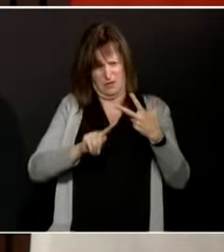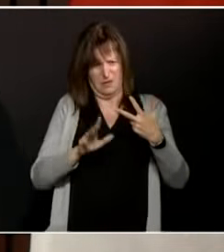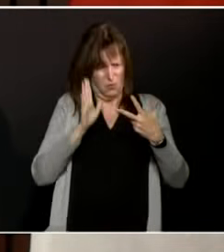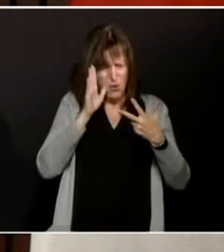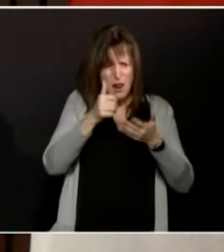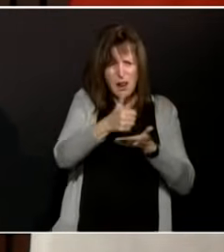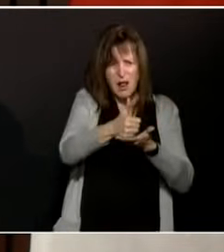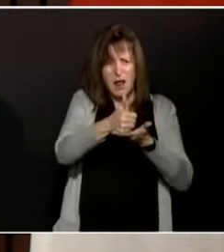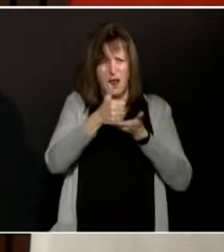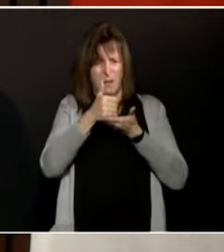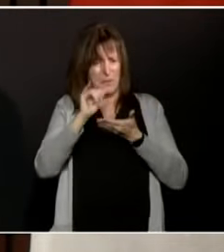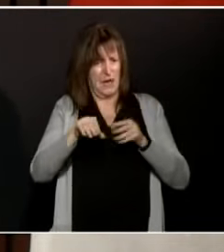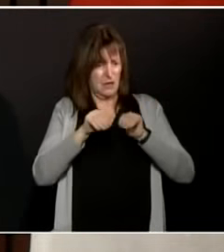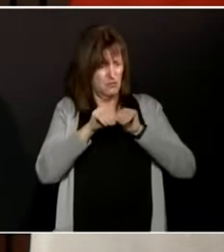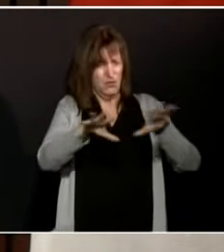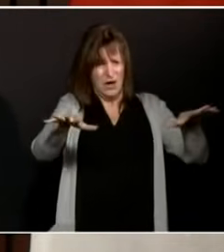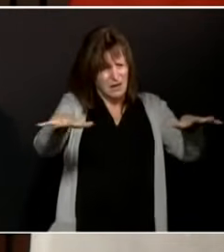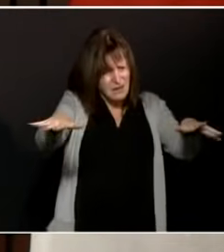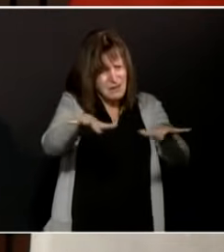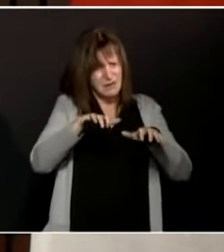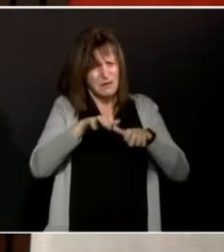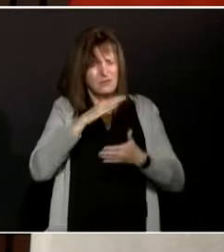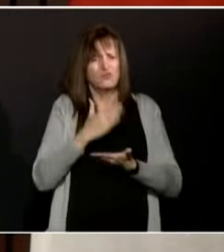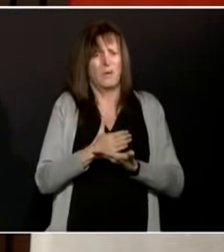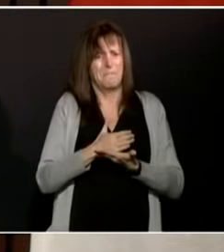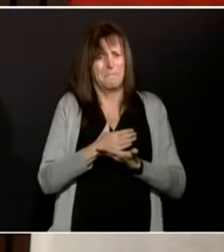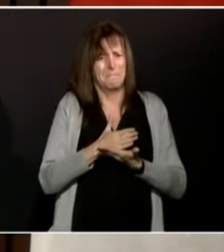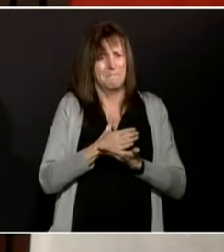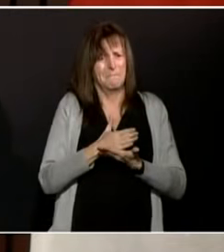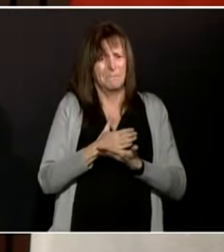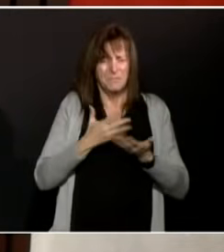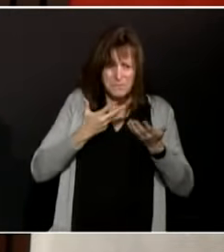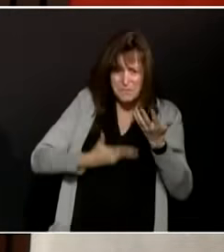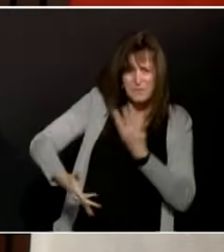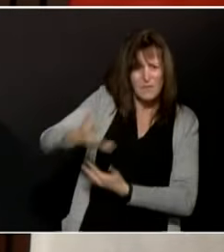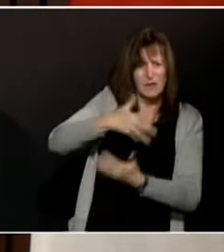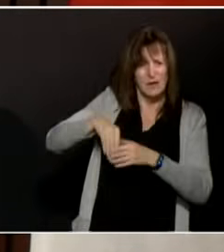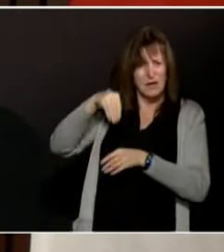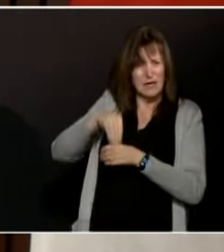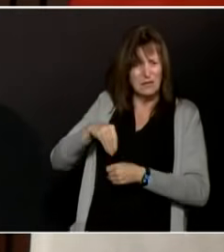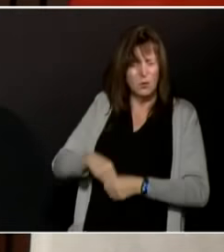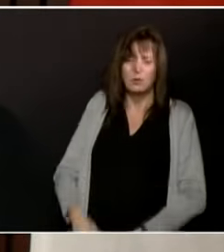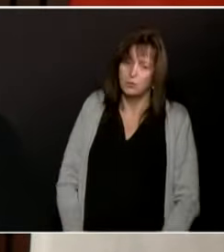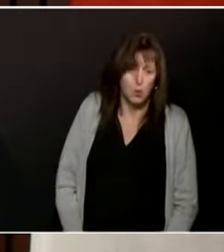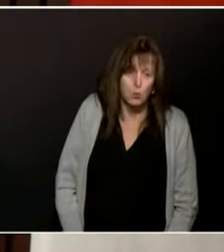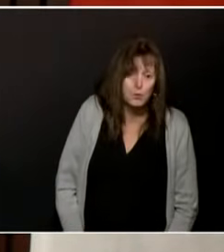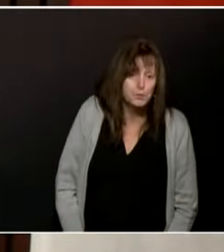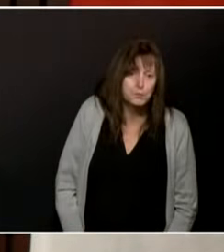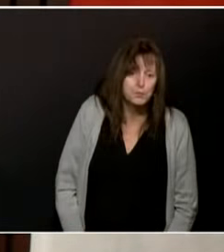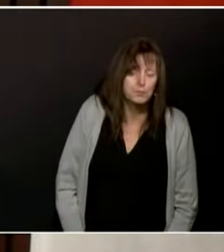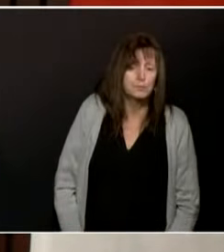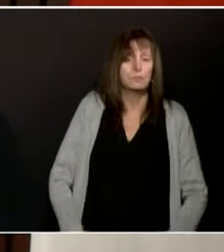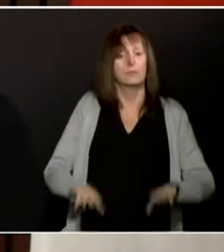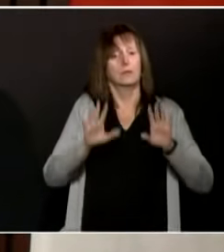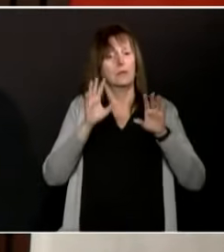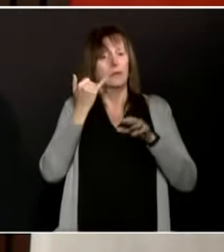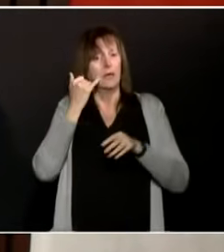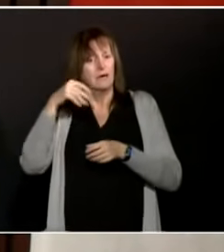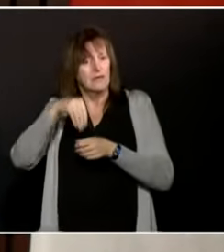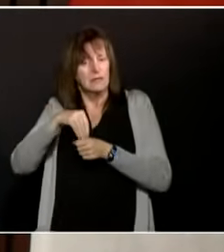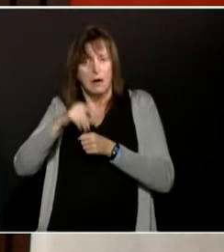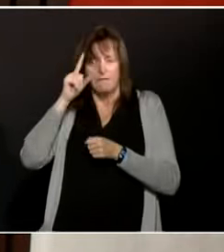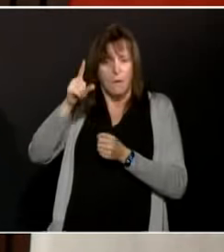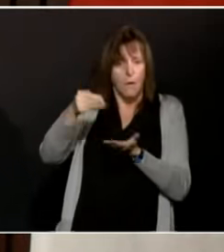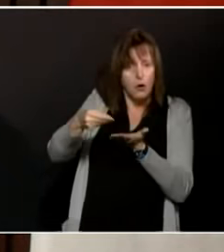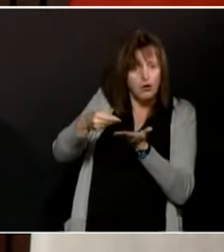pandemic. Don't spend time with people indoors. When you do need to be inside to shop, to take transit, or perform